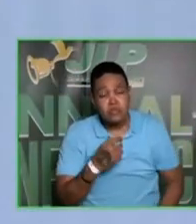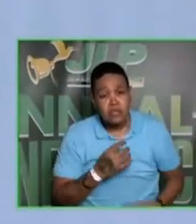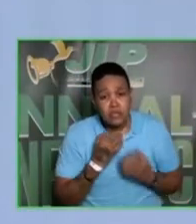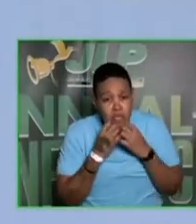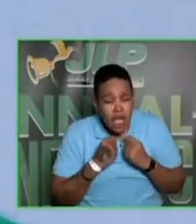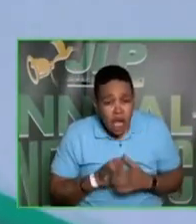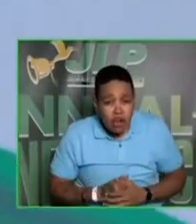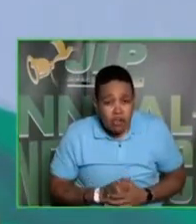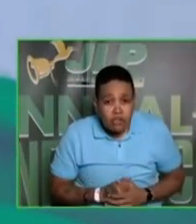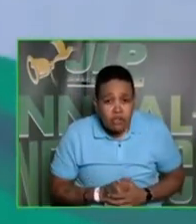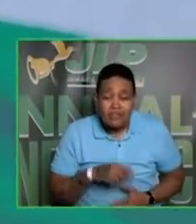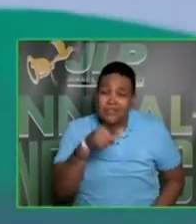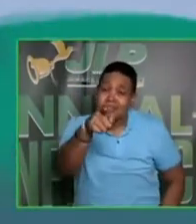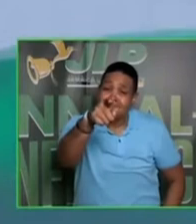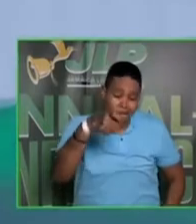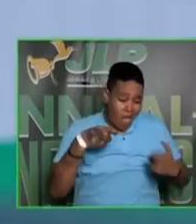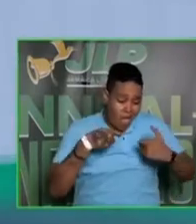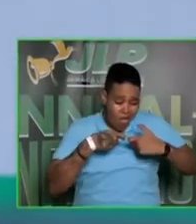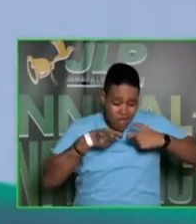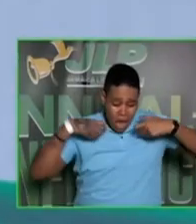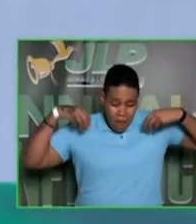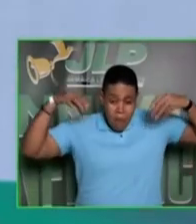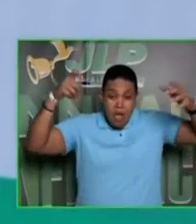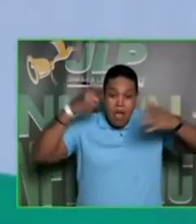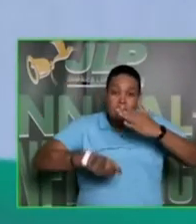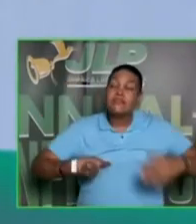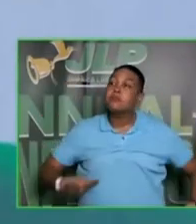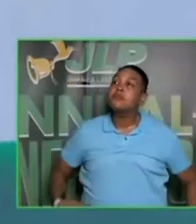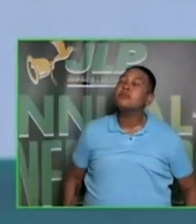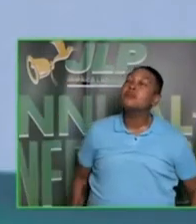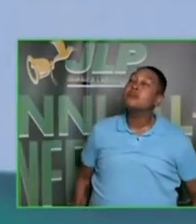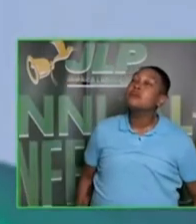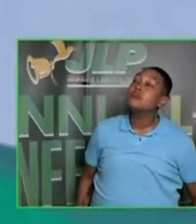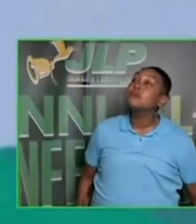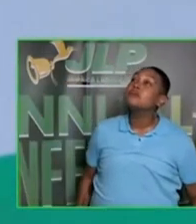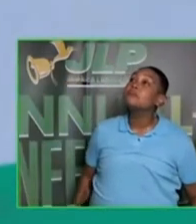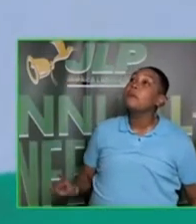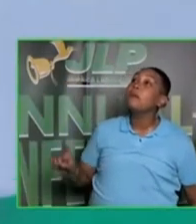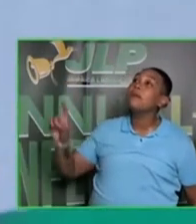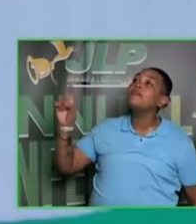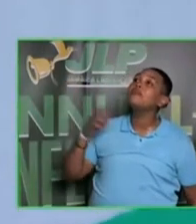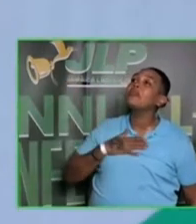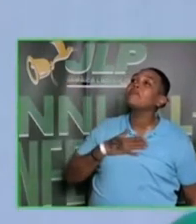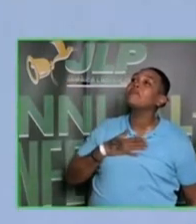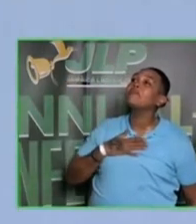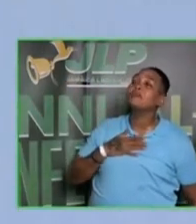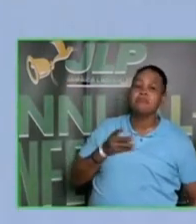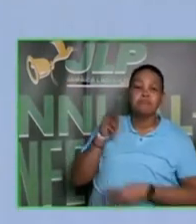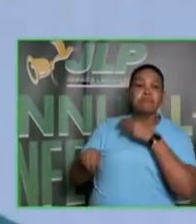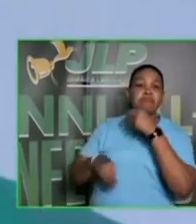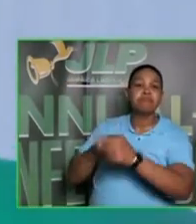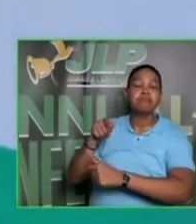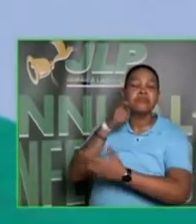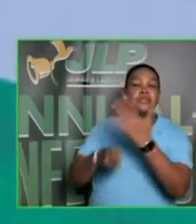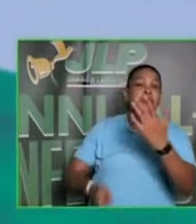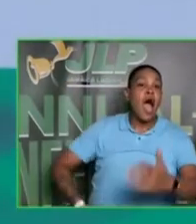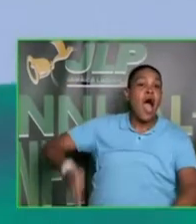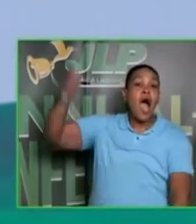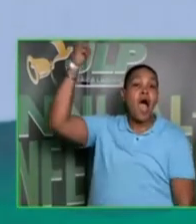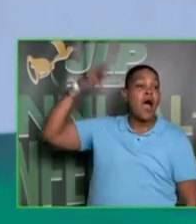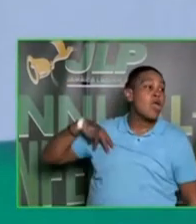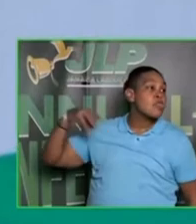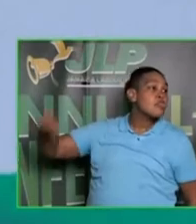We care that your electricity costs are a significant part of the cost of living that